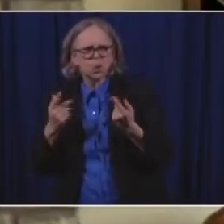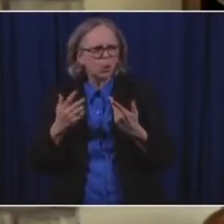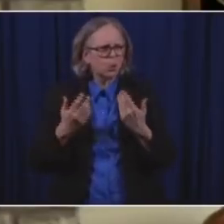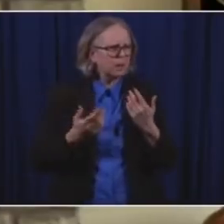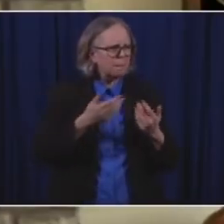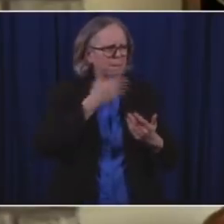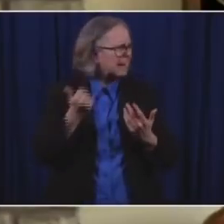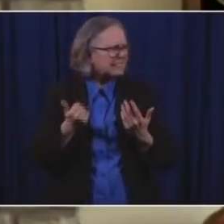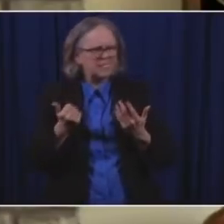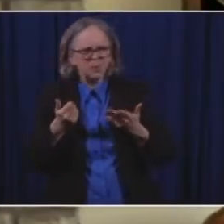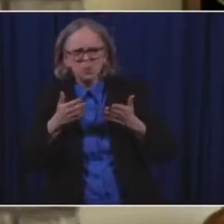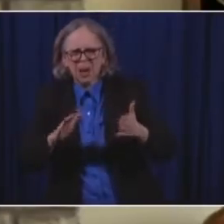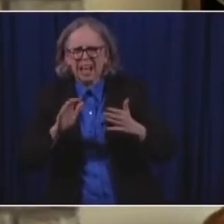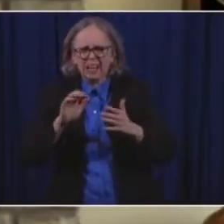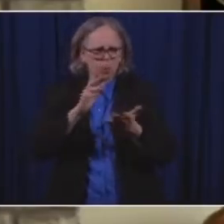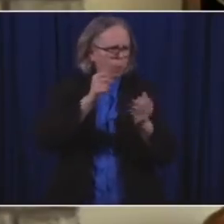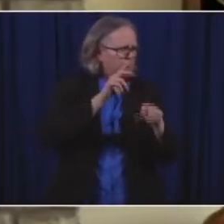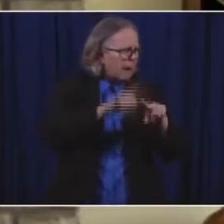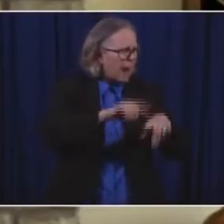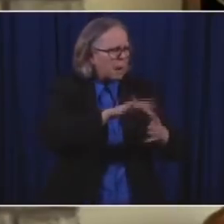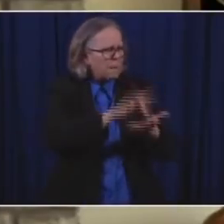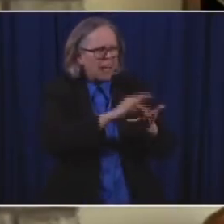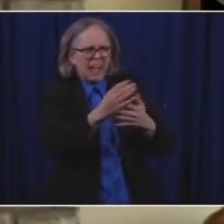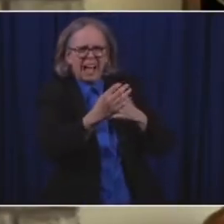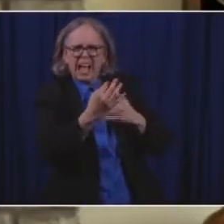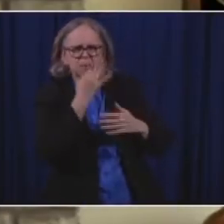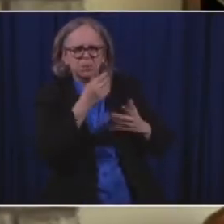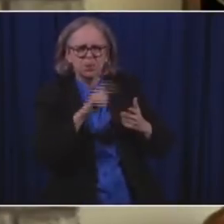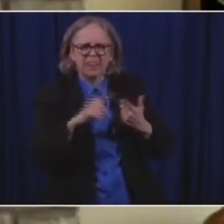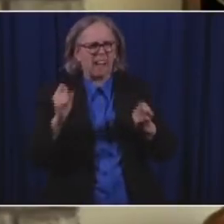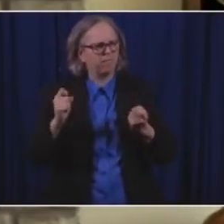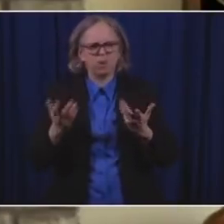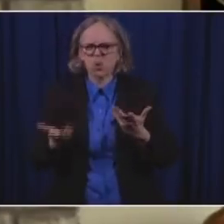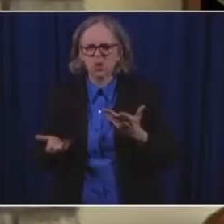to have to do more. We don't have any choice.